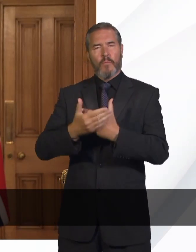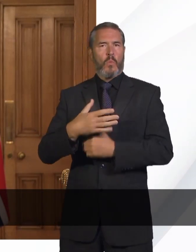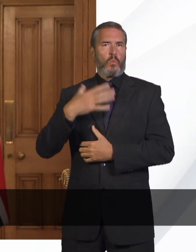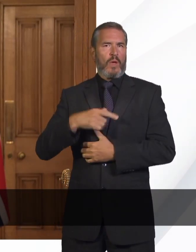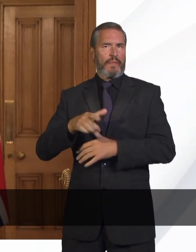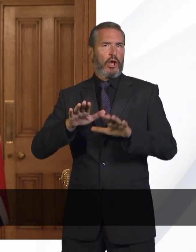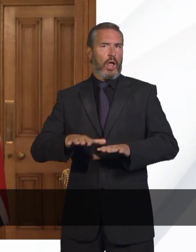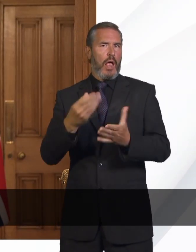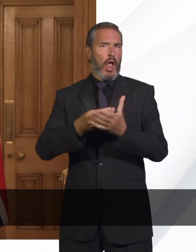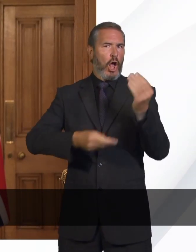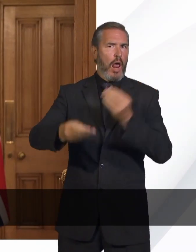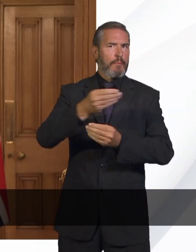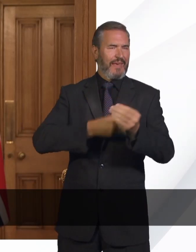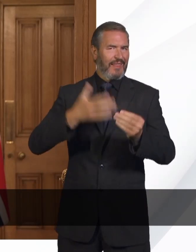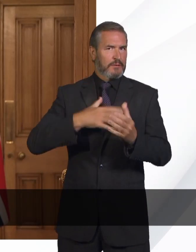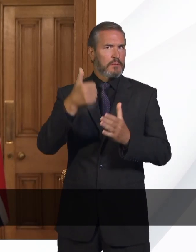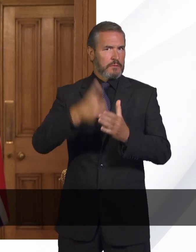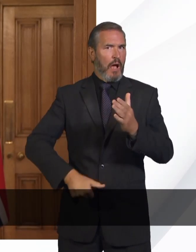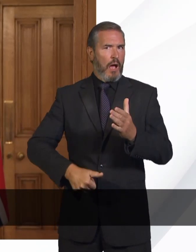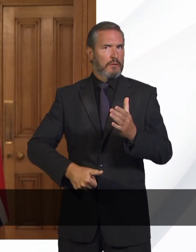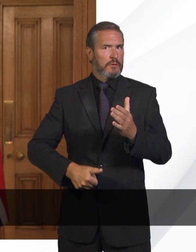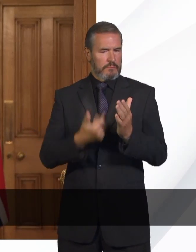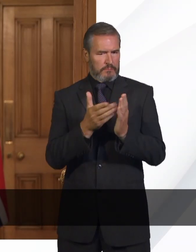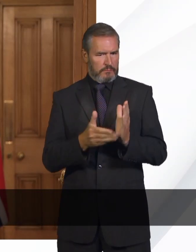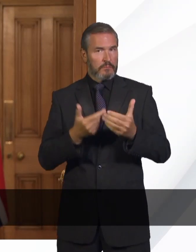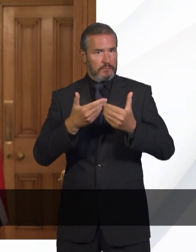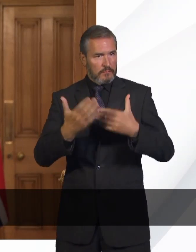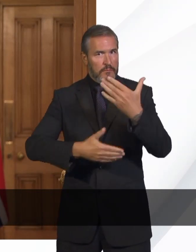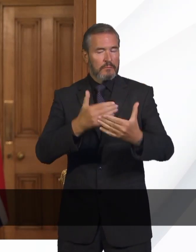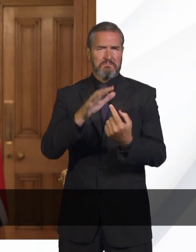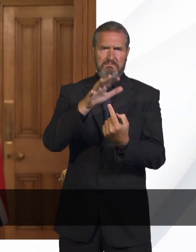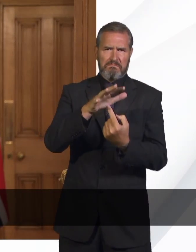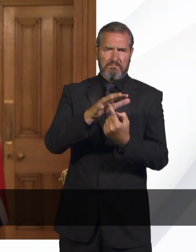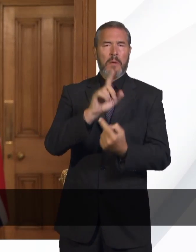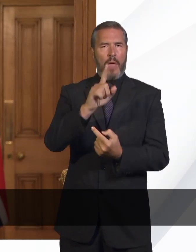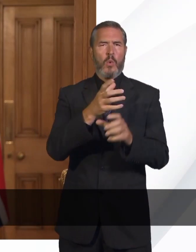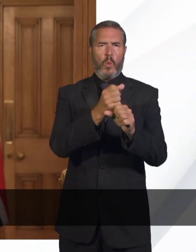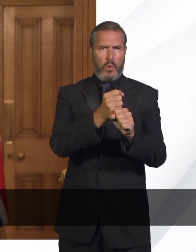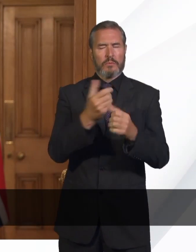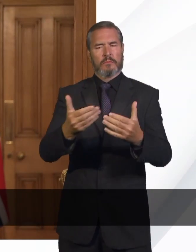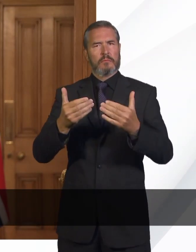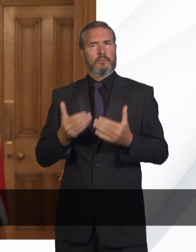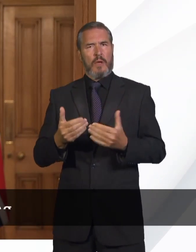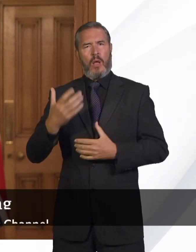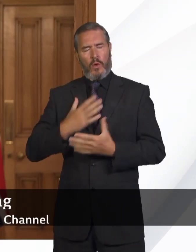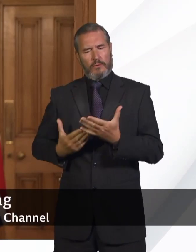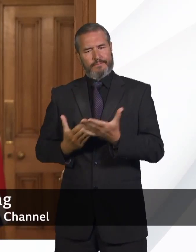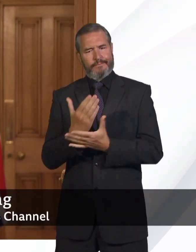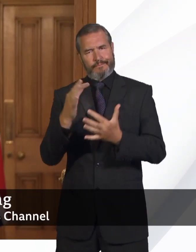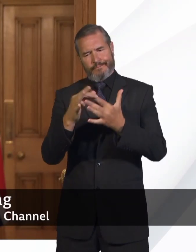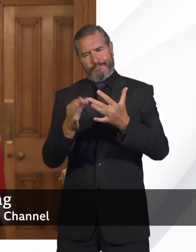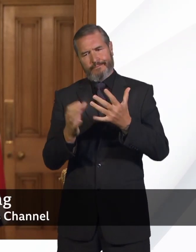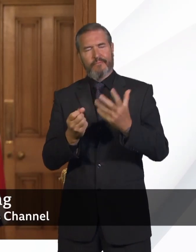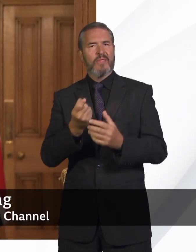our country's economy. And I know that this matters greatly to everyone. But before I do so, I want to take you through the latest